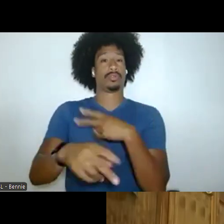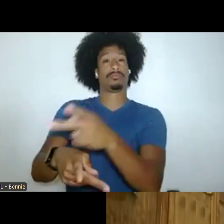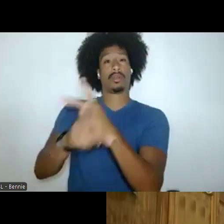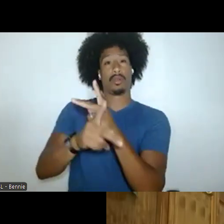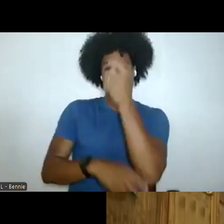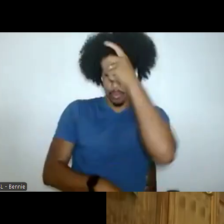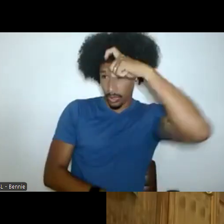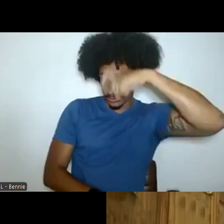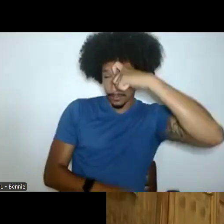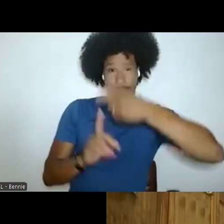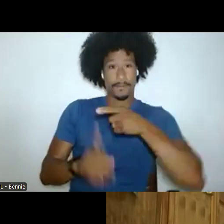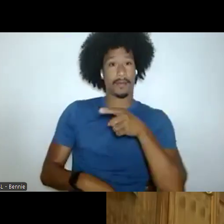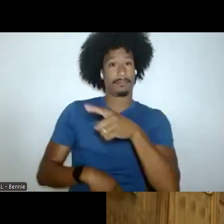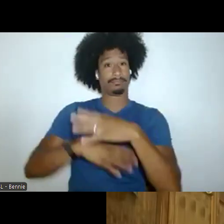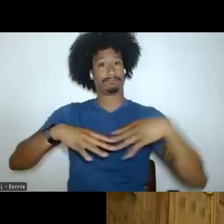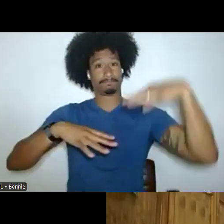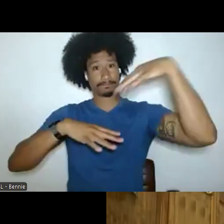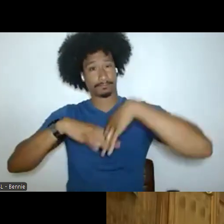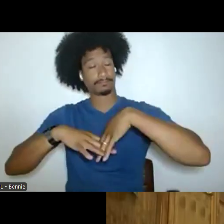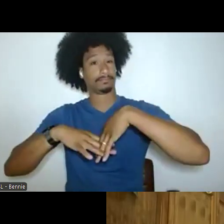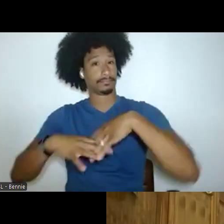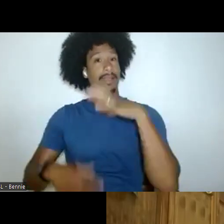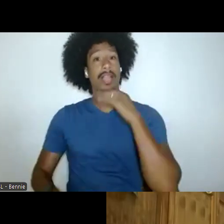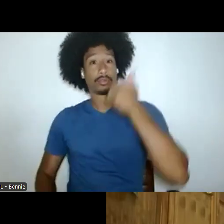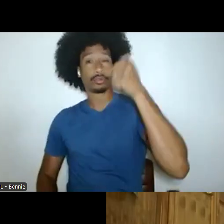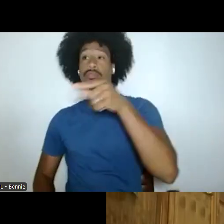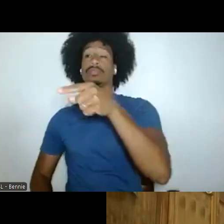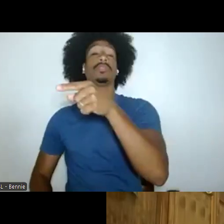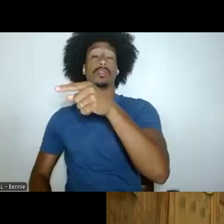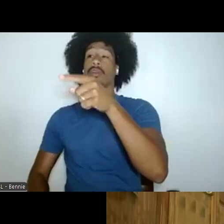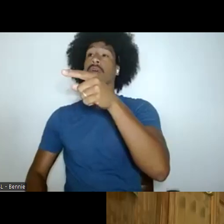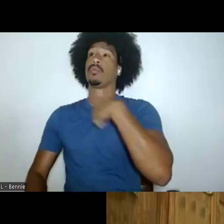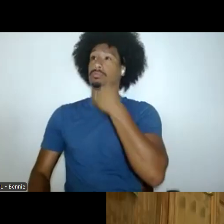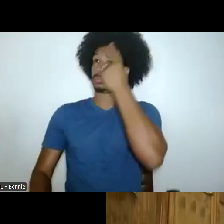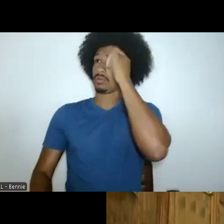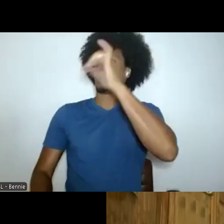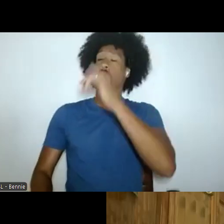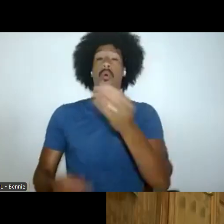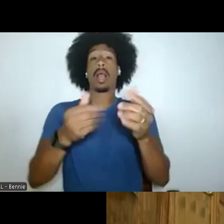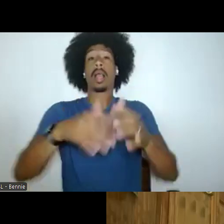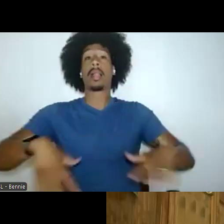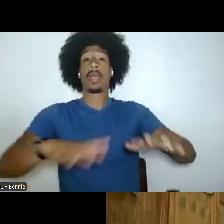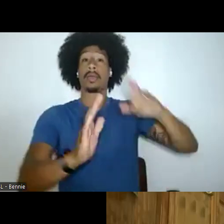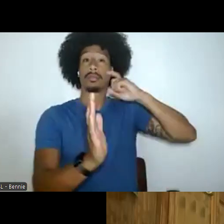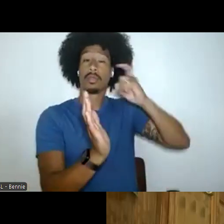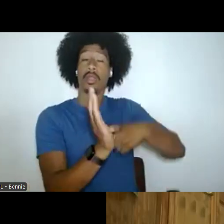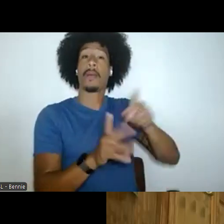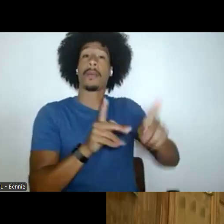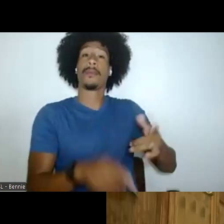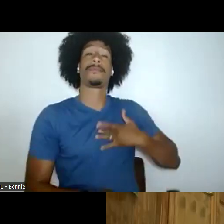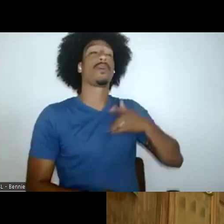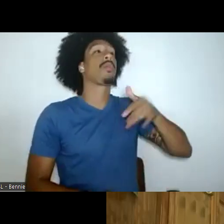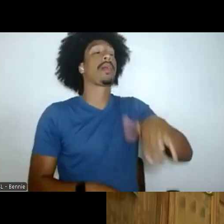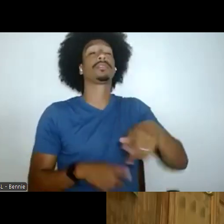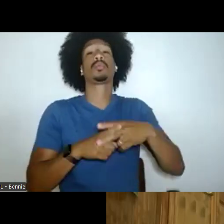that acknowledgements can be used as a tool to make people feel like they've done their work. We